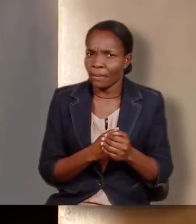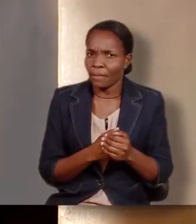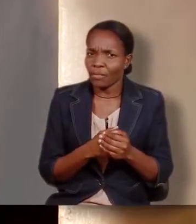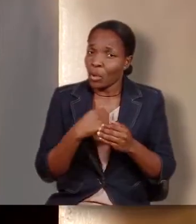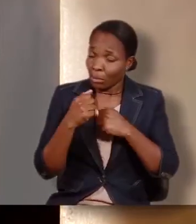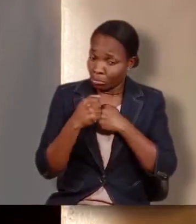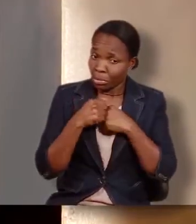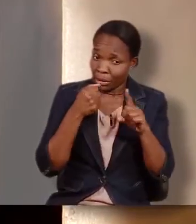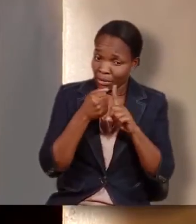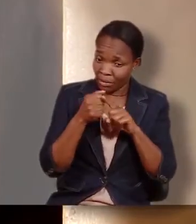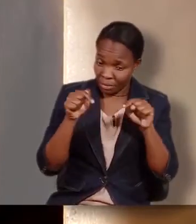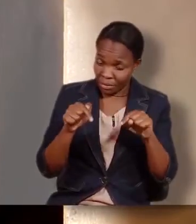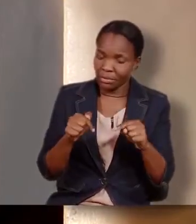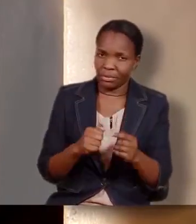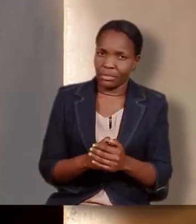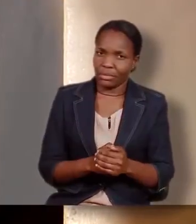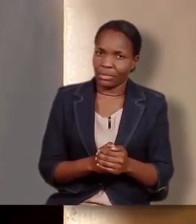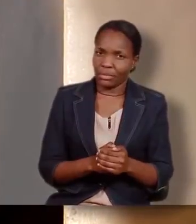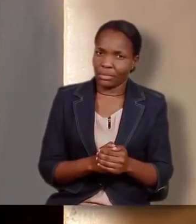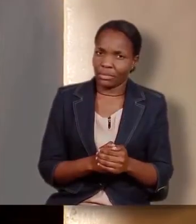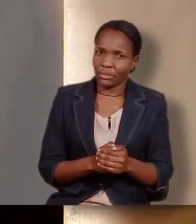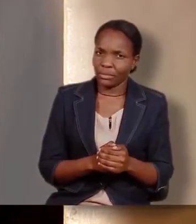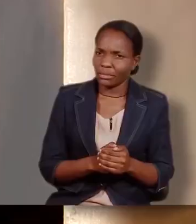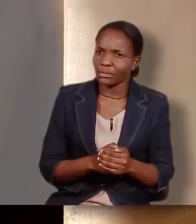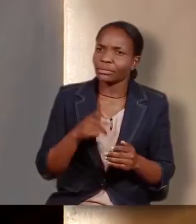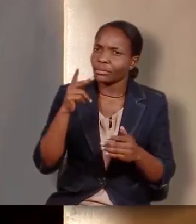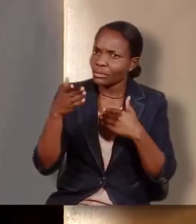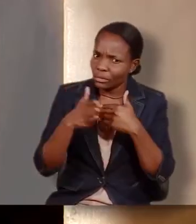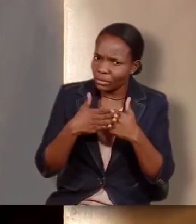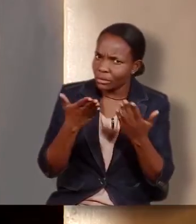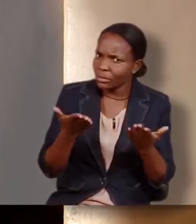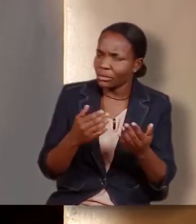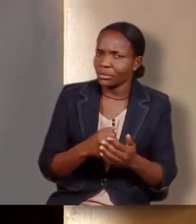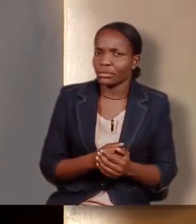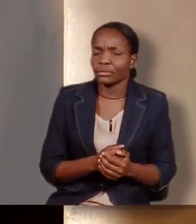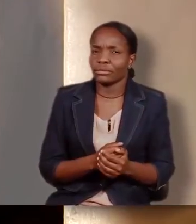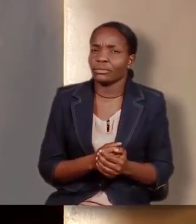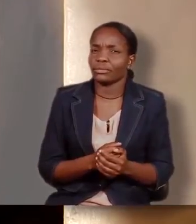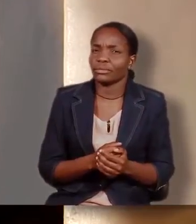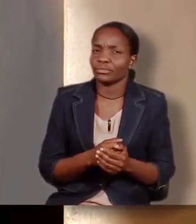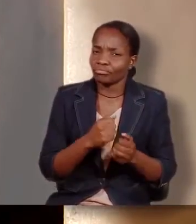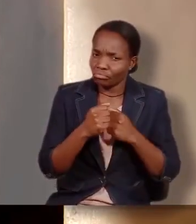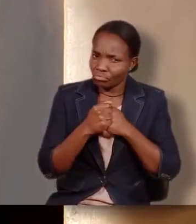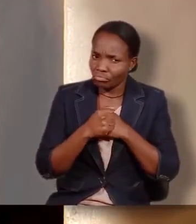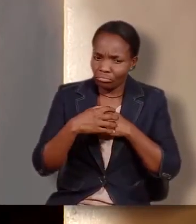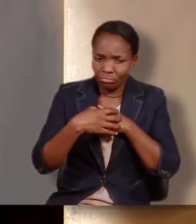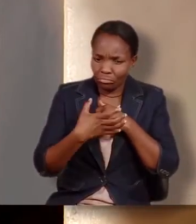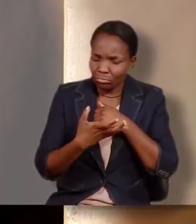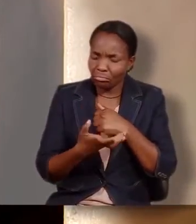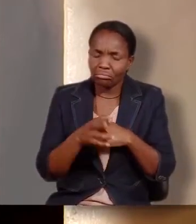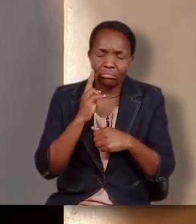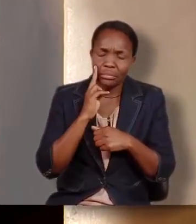Our parents fight for this and it's coming again. We lost our parents and our